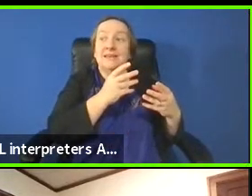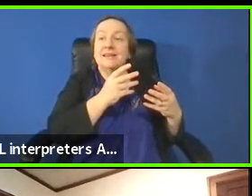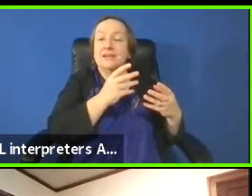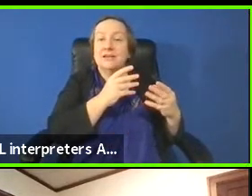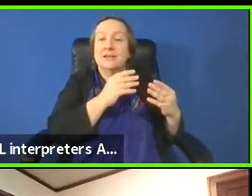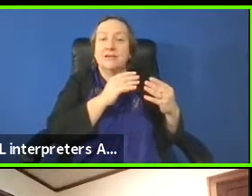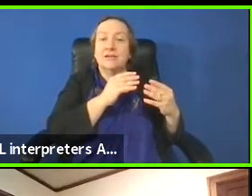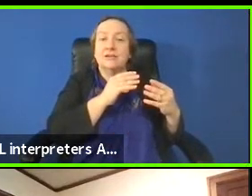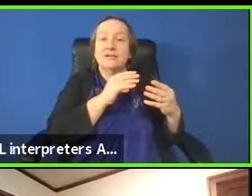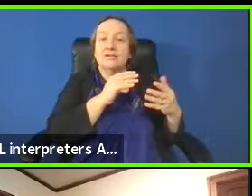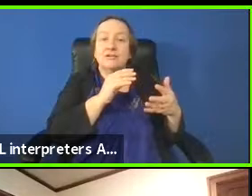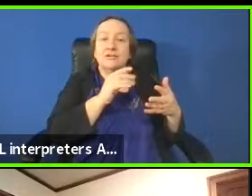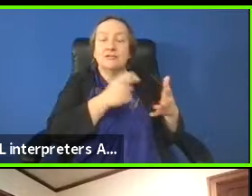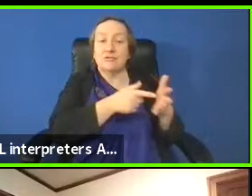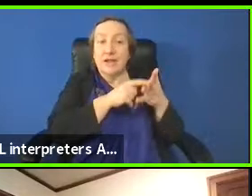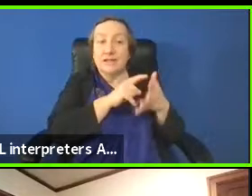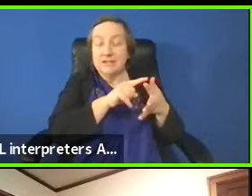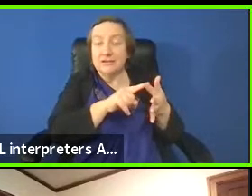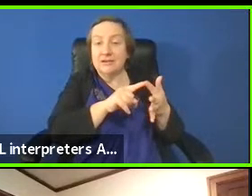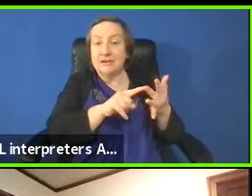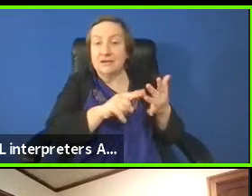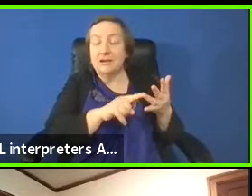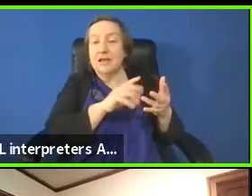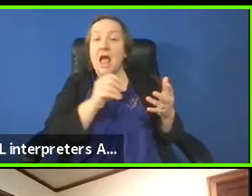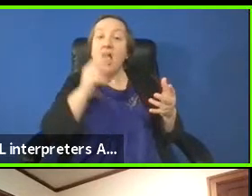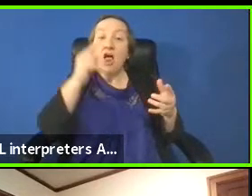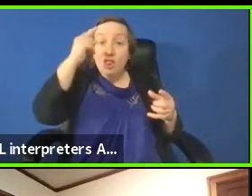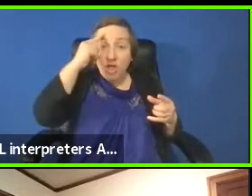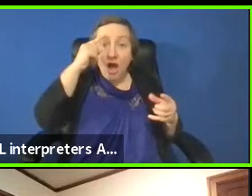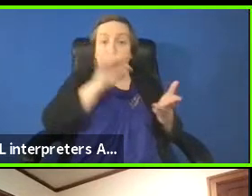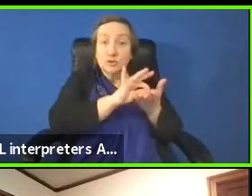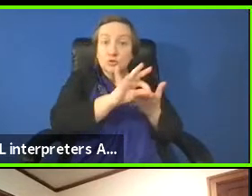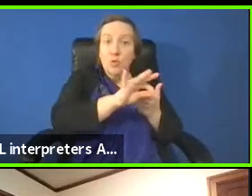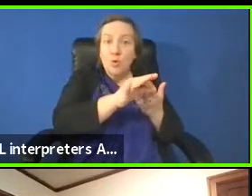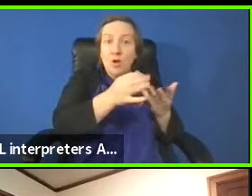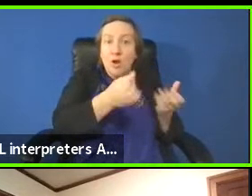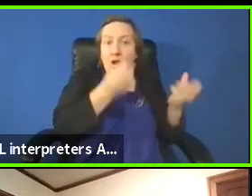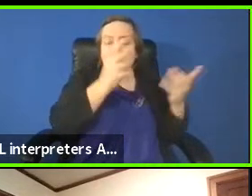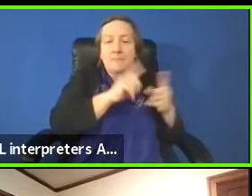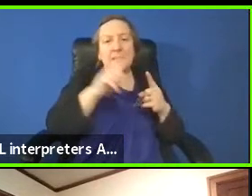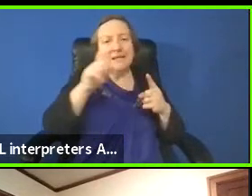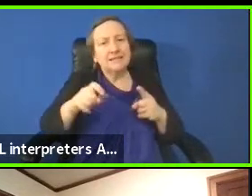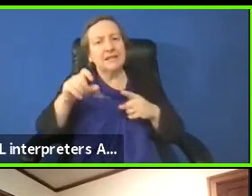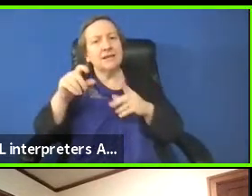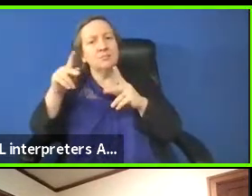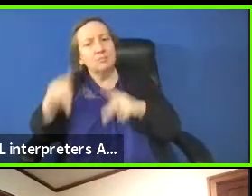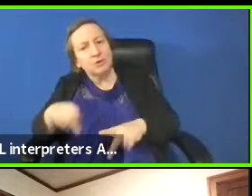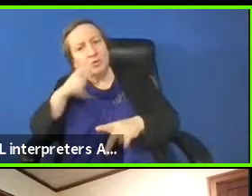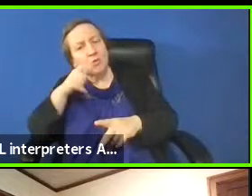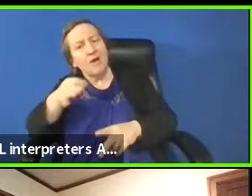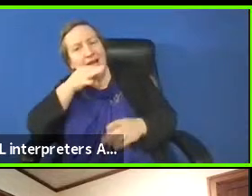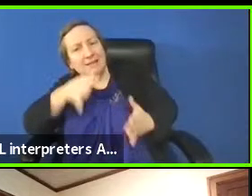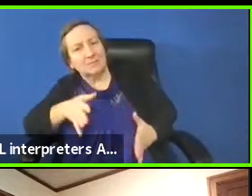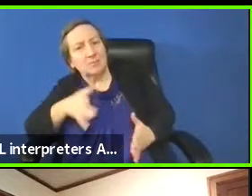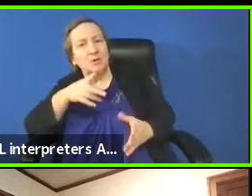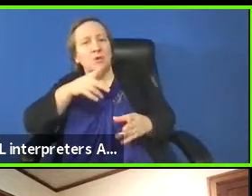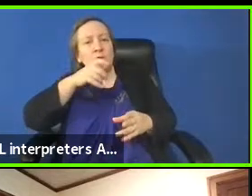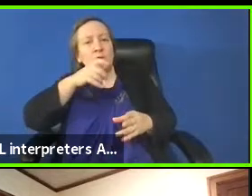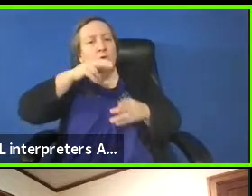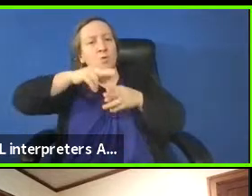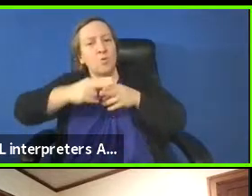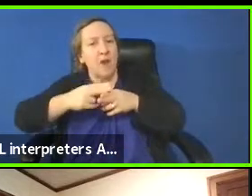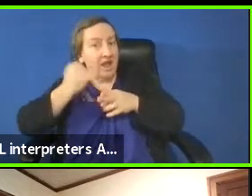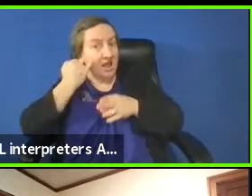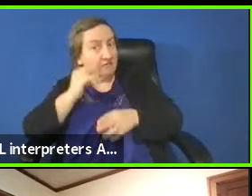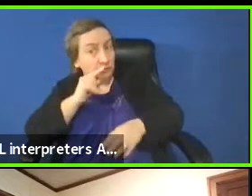equity, but you kind of need a subject matter expert constantly to be able to weigh, well, how equitable is that truly?